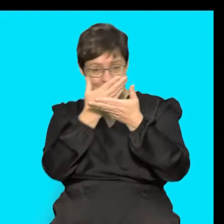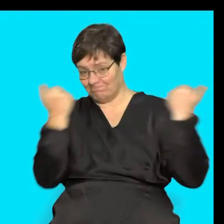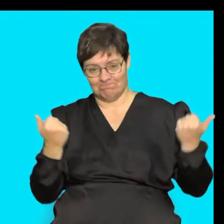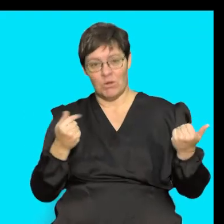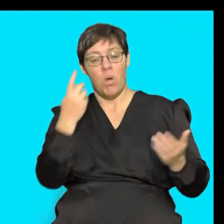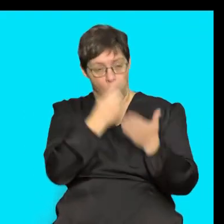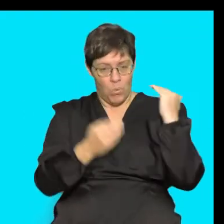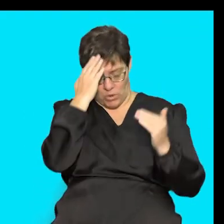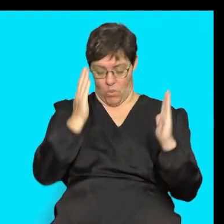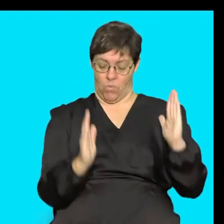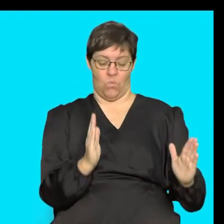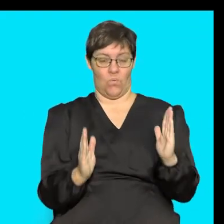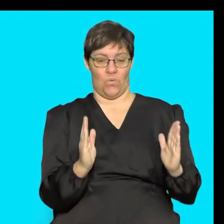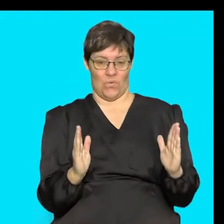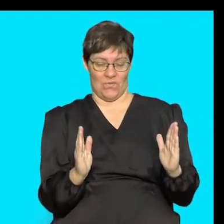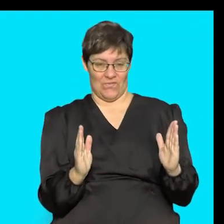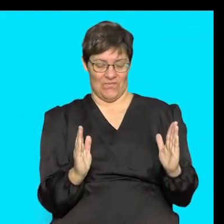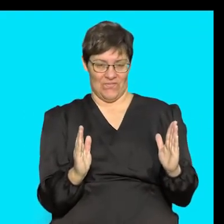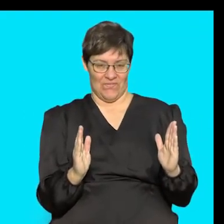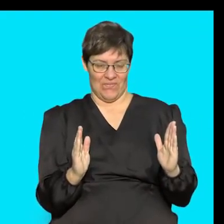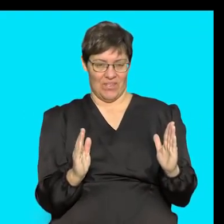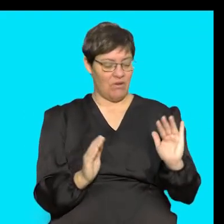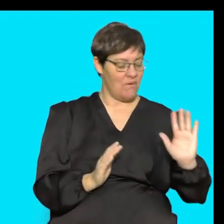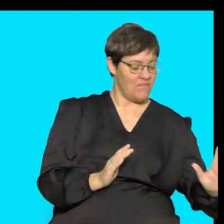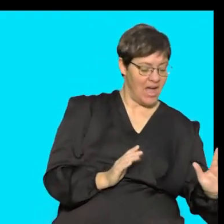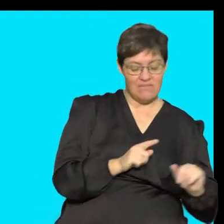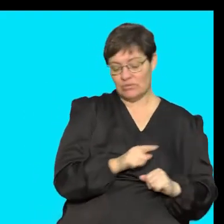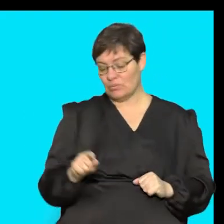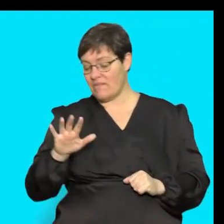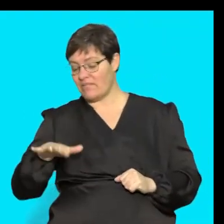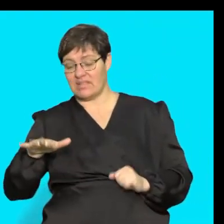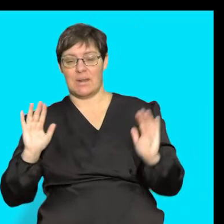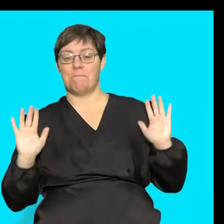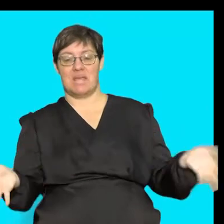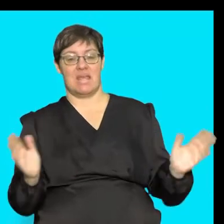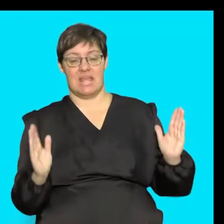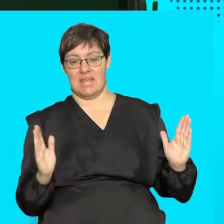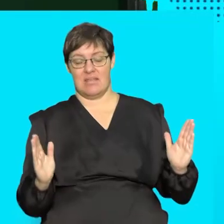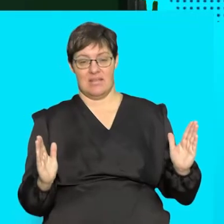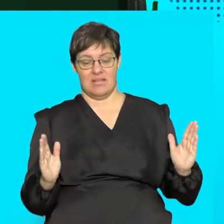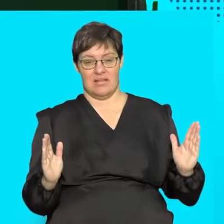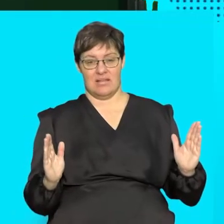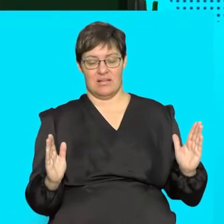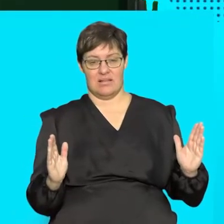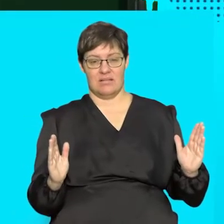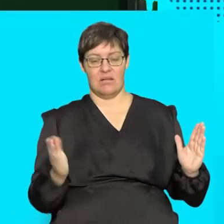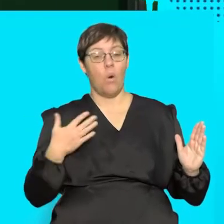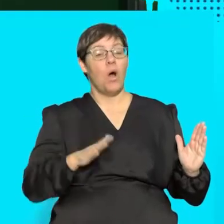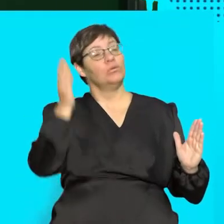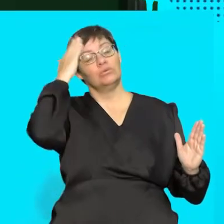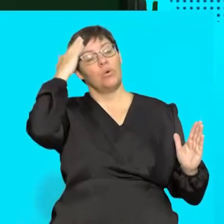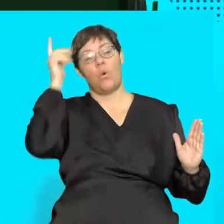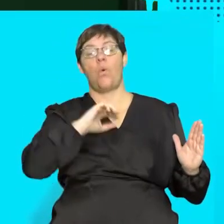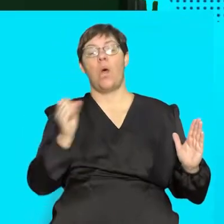true. Okay? If my range is from 5 to 15, I want to know